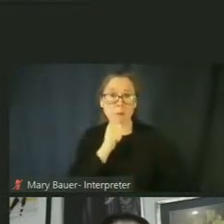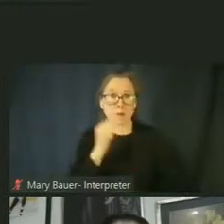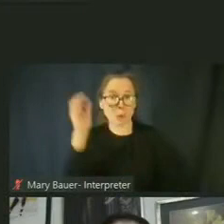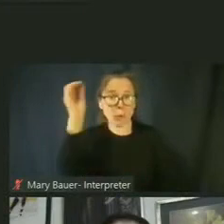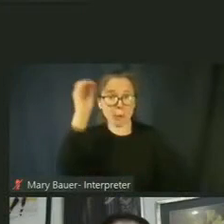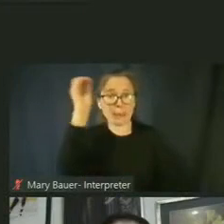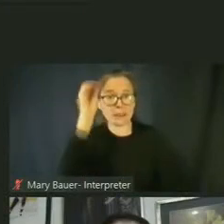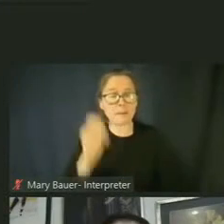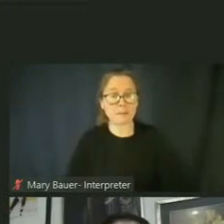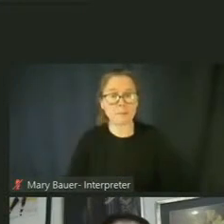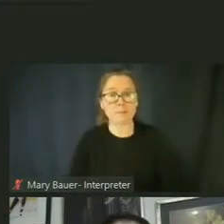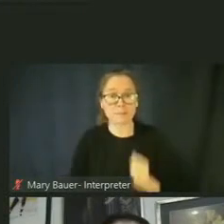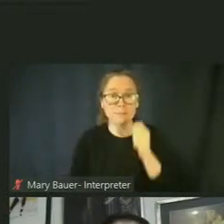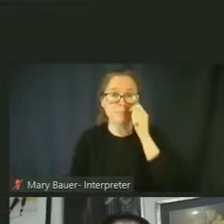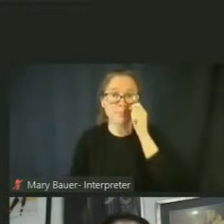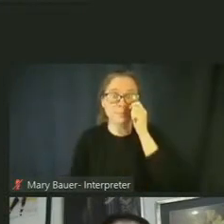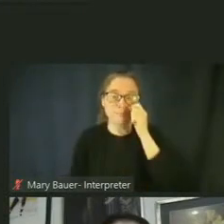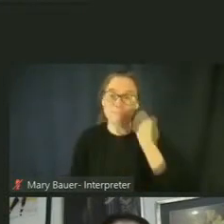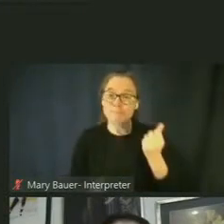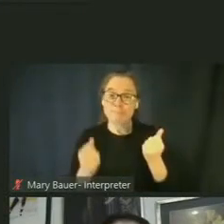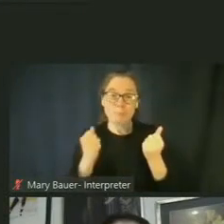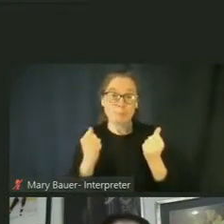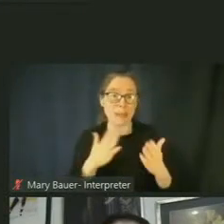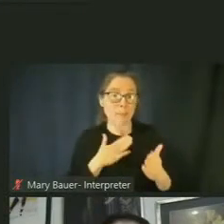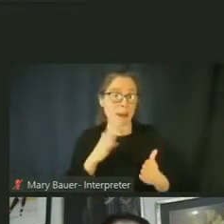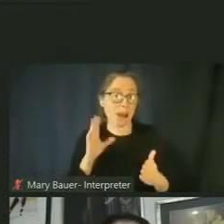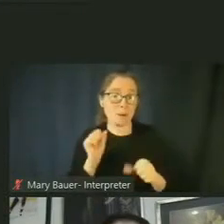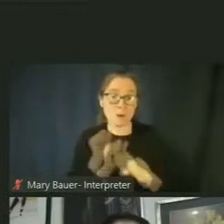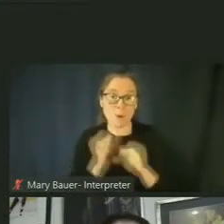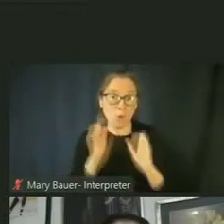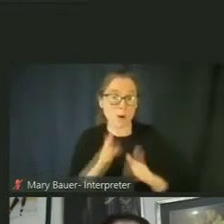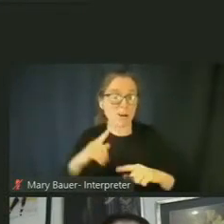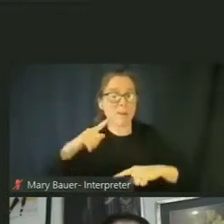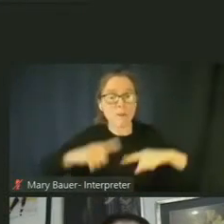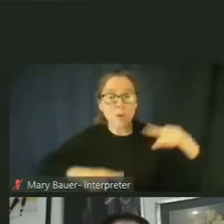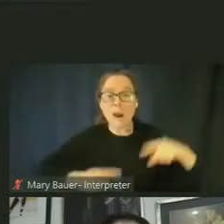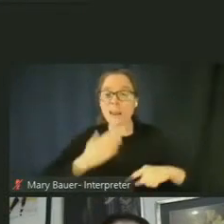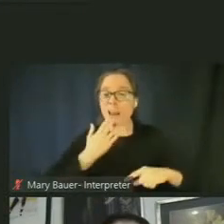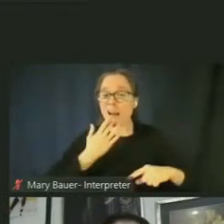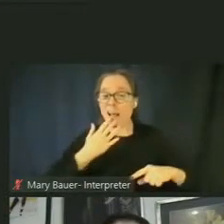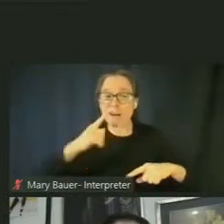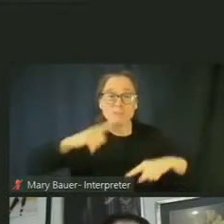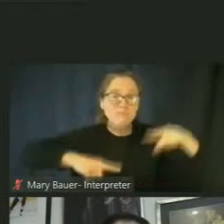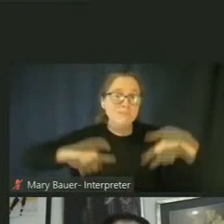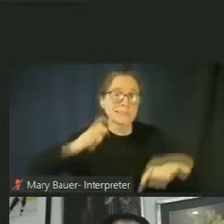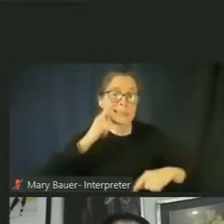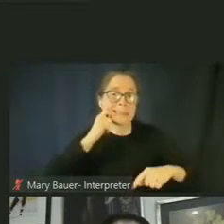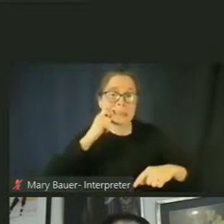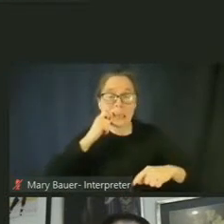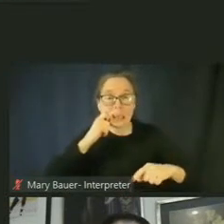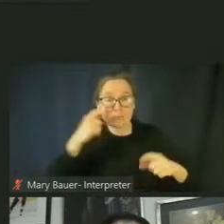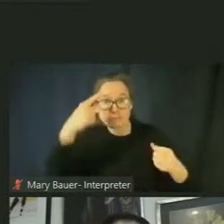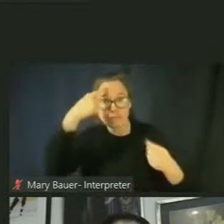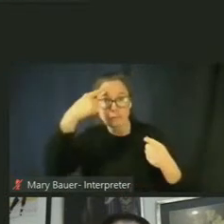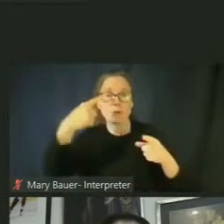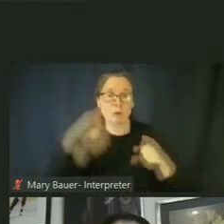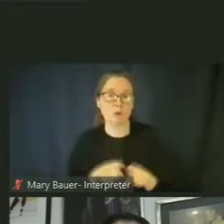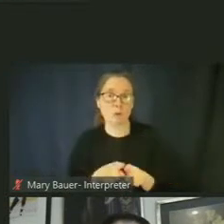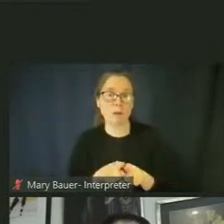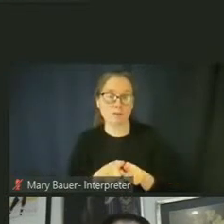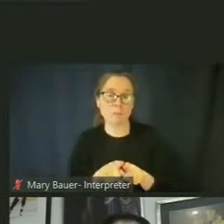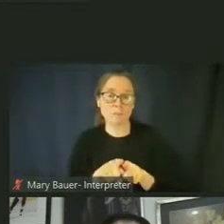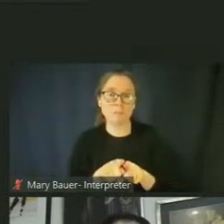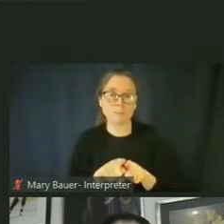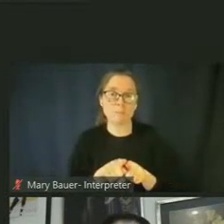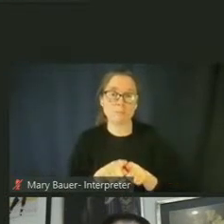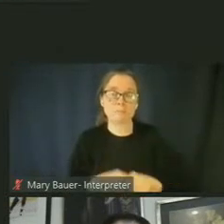that, that has been echoed by many of my colleagues of all colors across the spectrum for the way